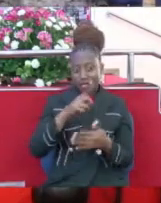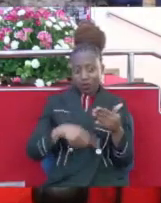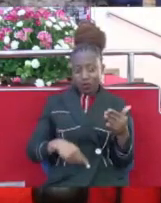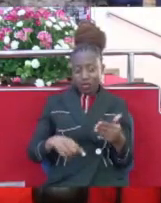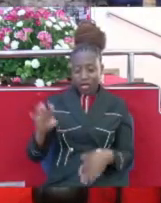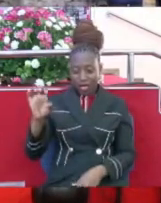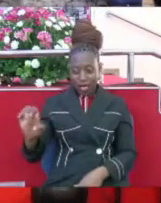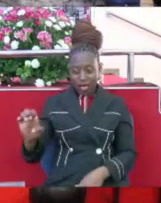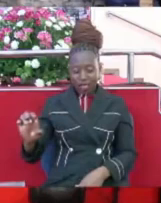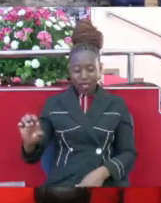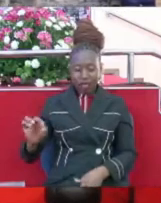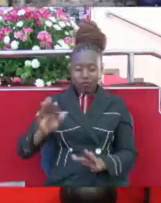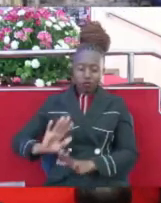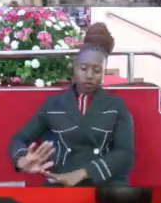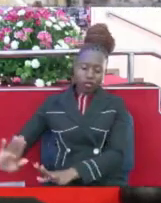them.